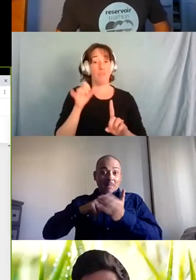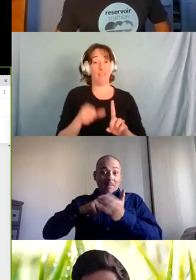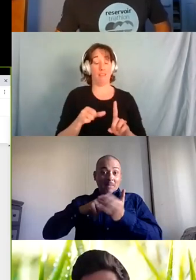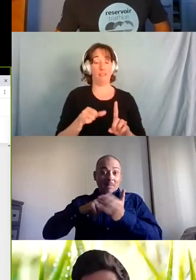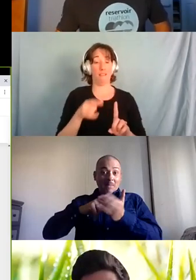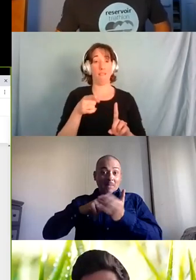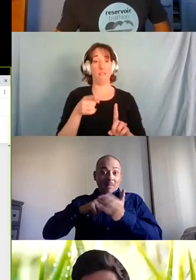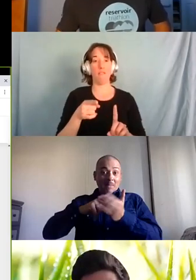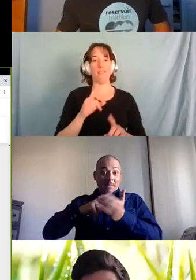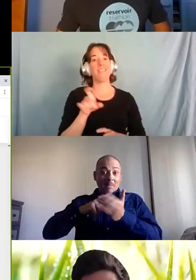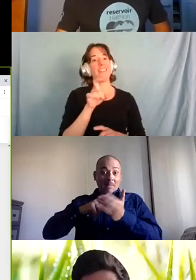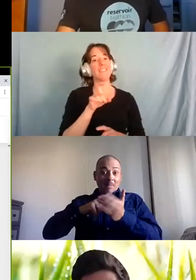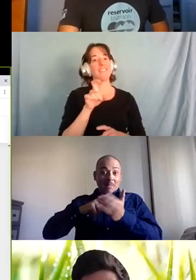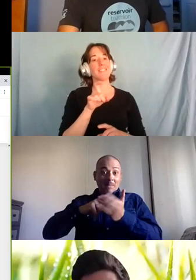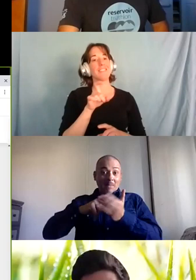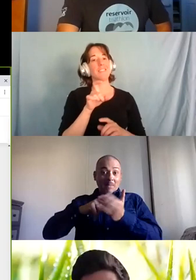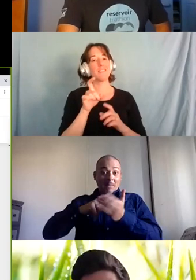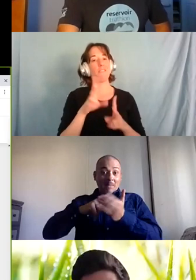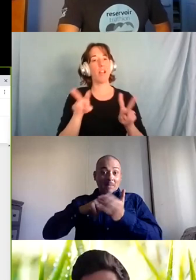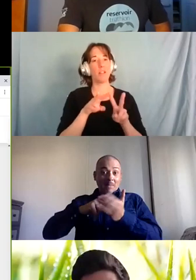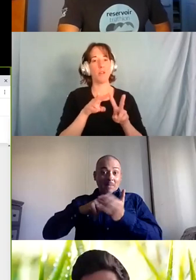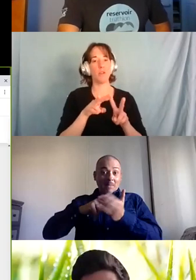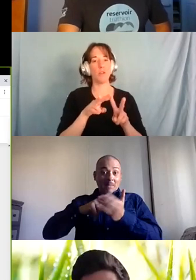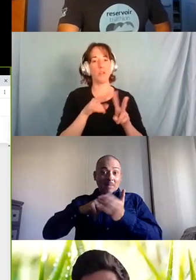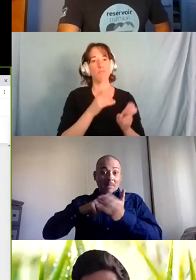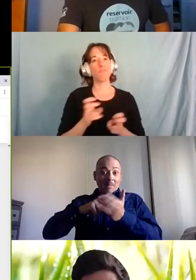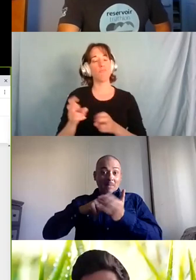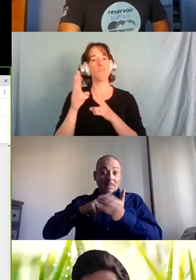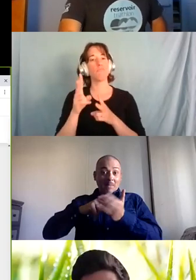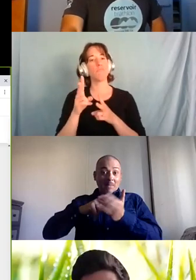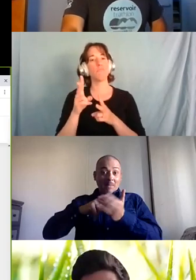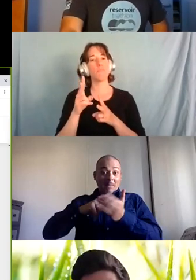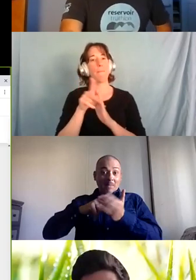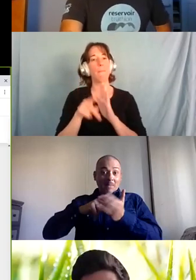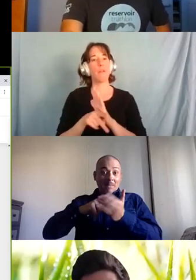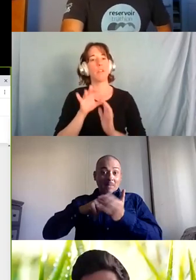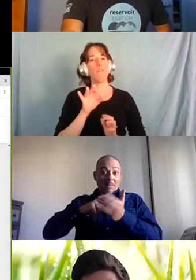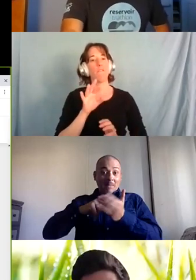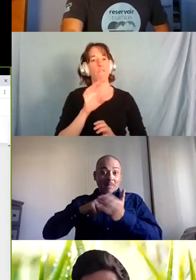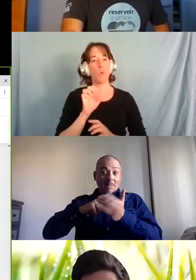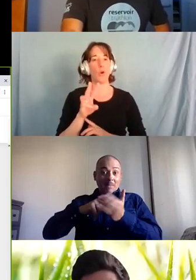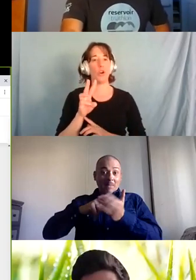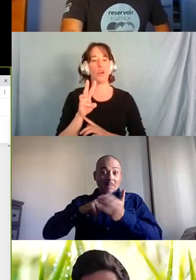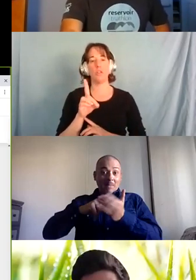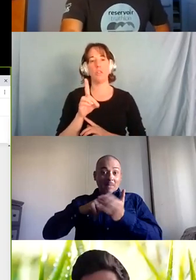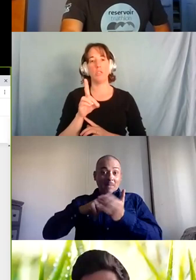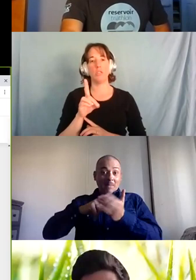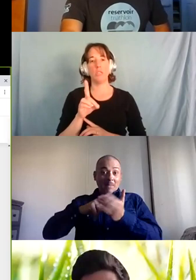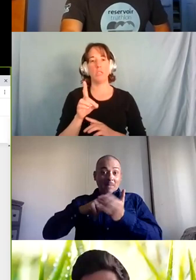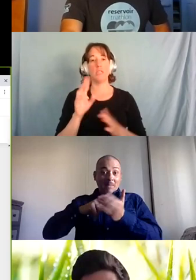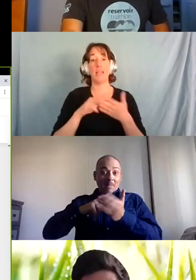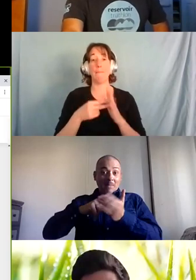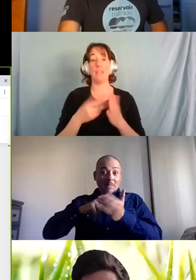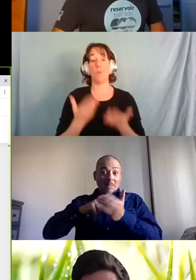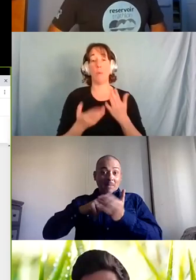X value and you input it into policy forward, which gets you the probability of moving up as well as the hidden state.